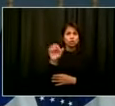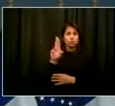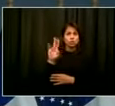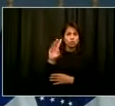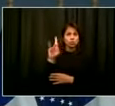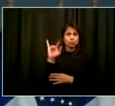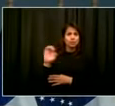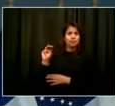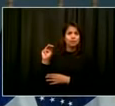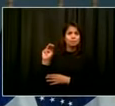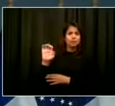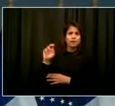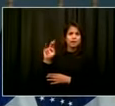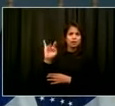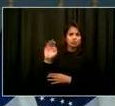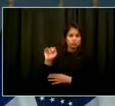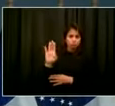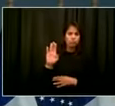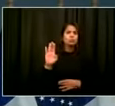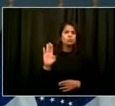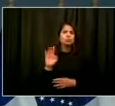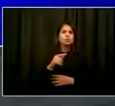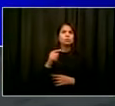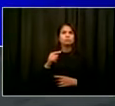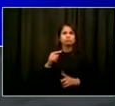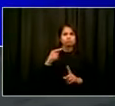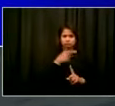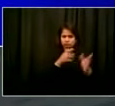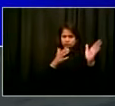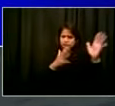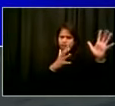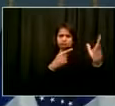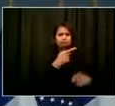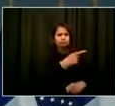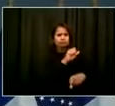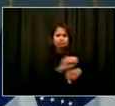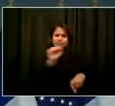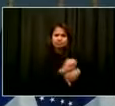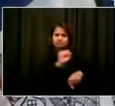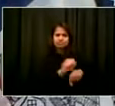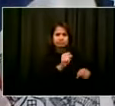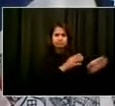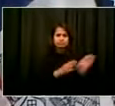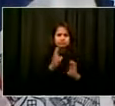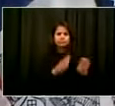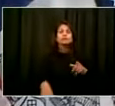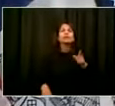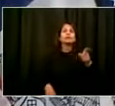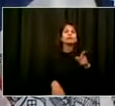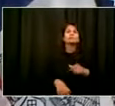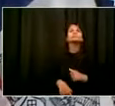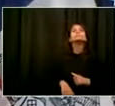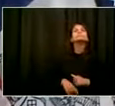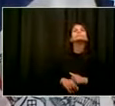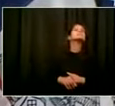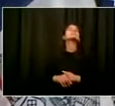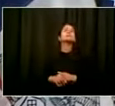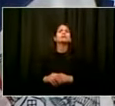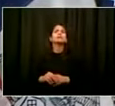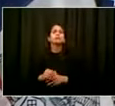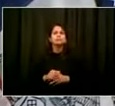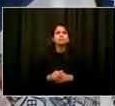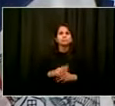just would not give up. And when you heard people say, make sure you're counted, they meant it. And they went out there and they did it. So